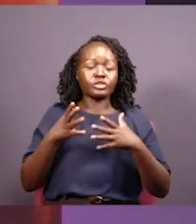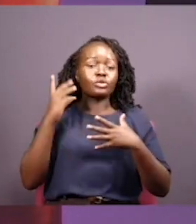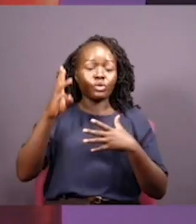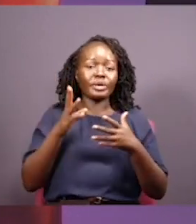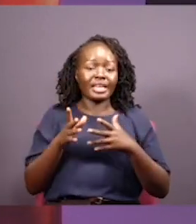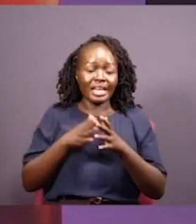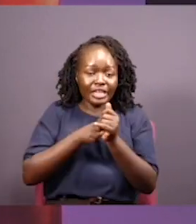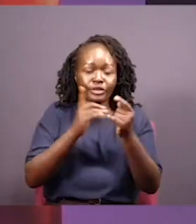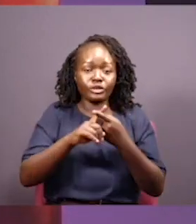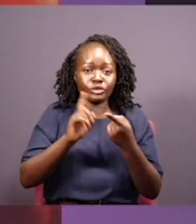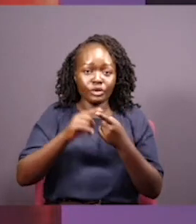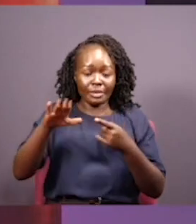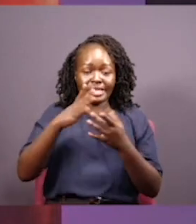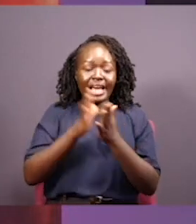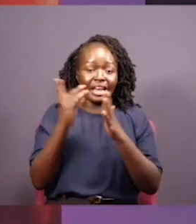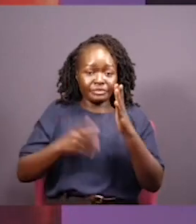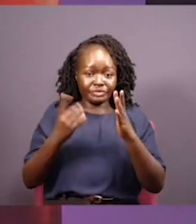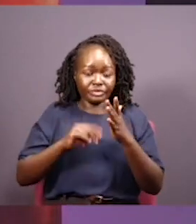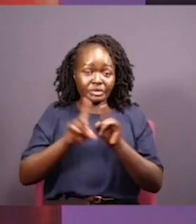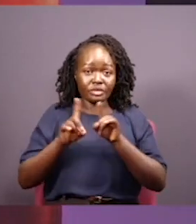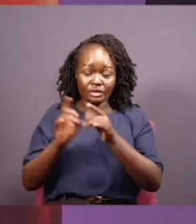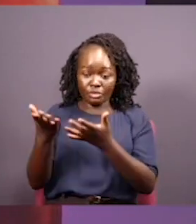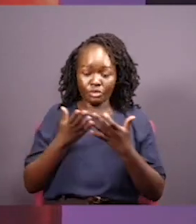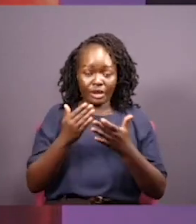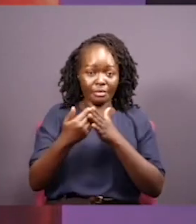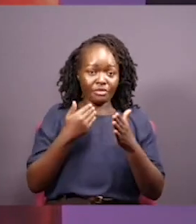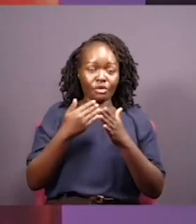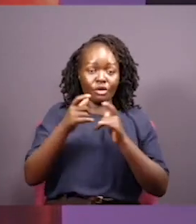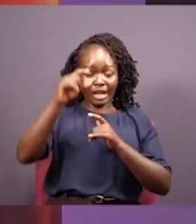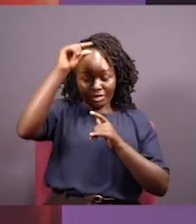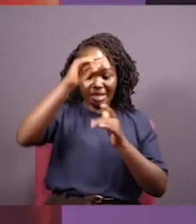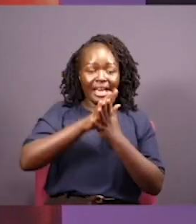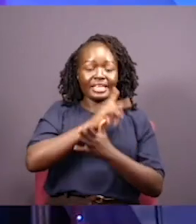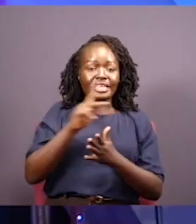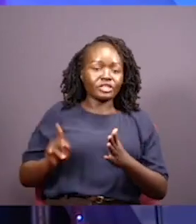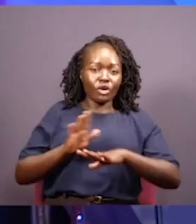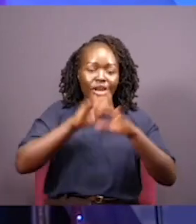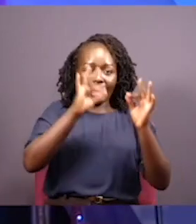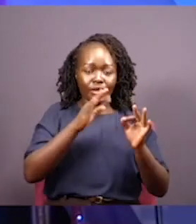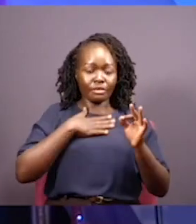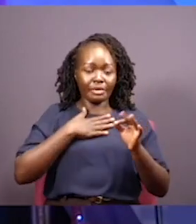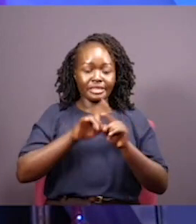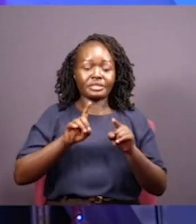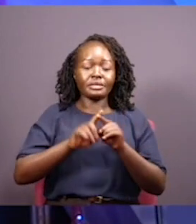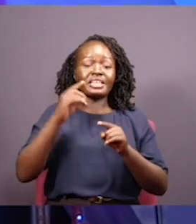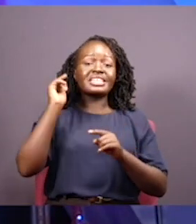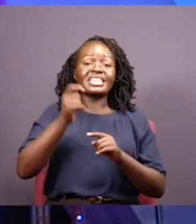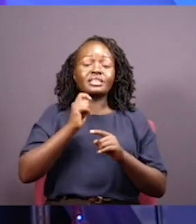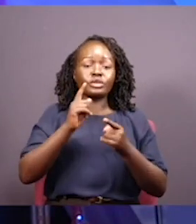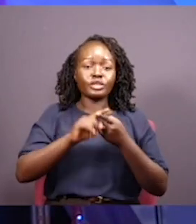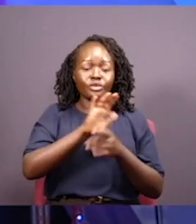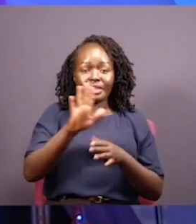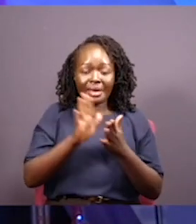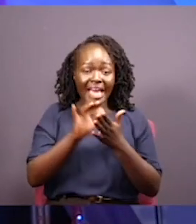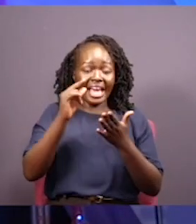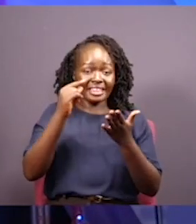you will even be brought before governors and kings on my account as a testimony to them and to the Gentiles.